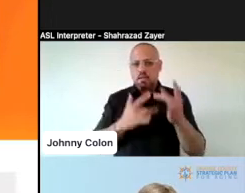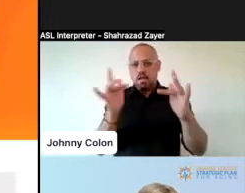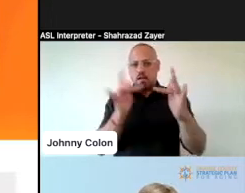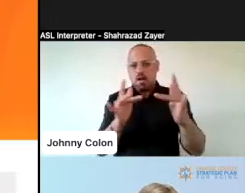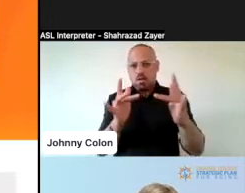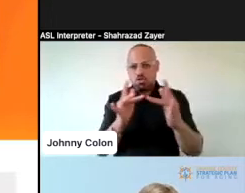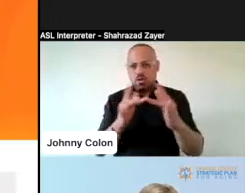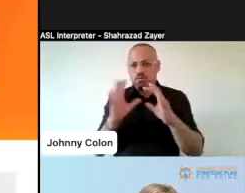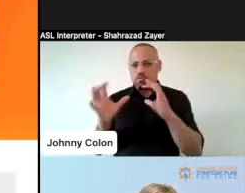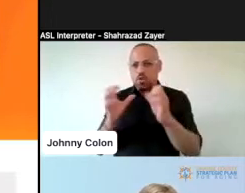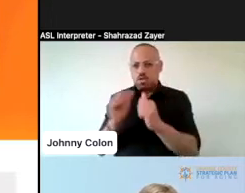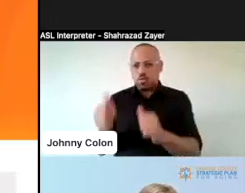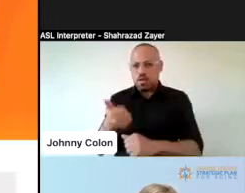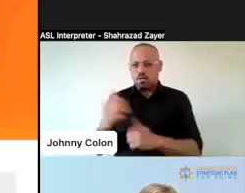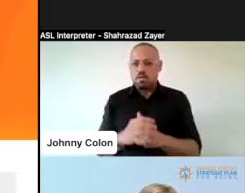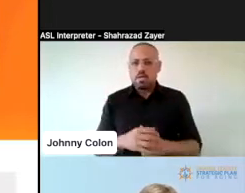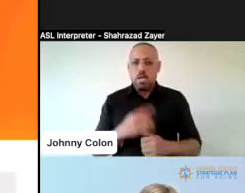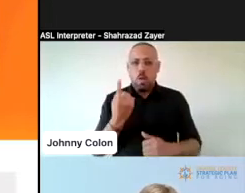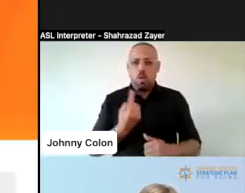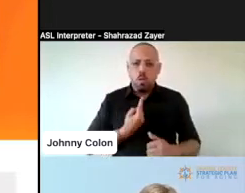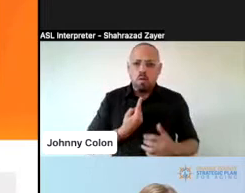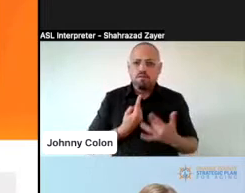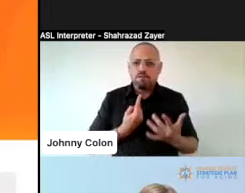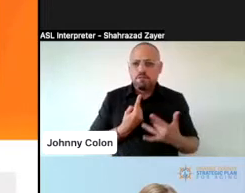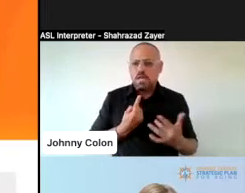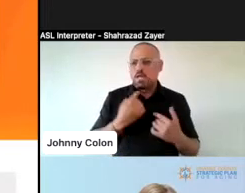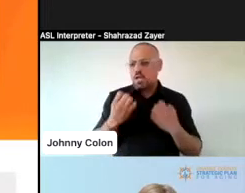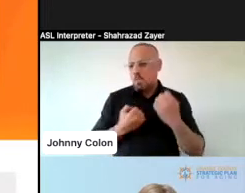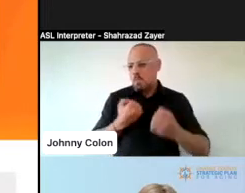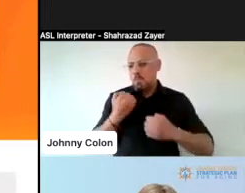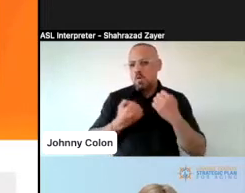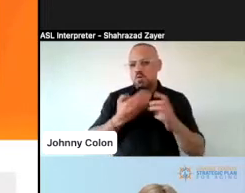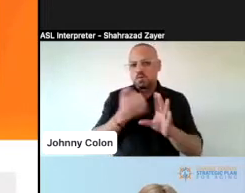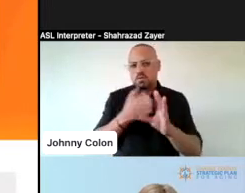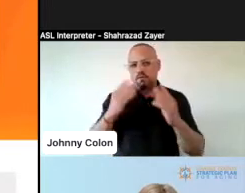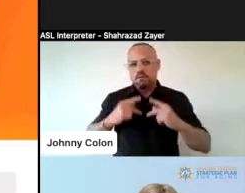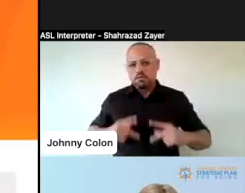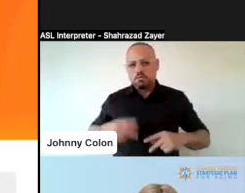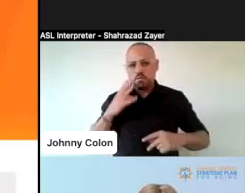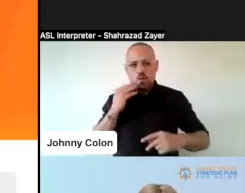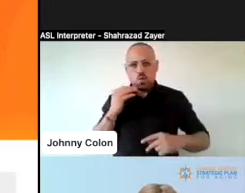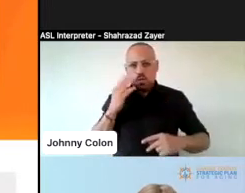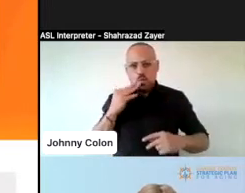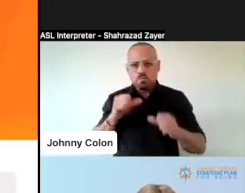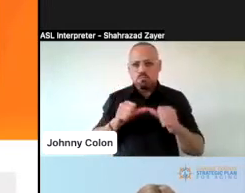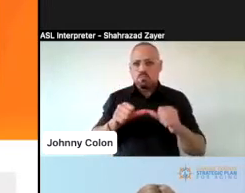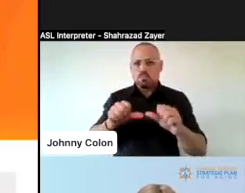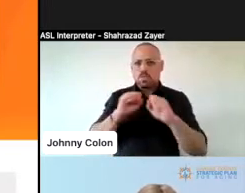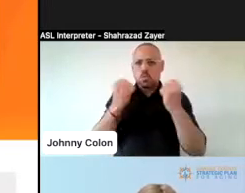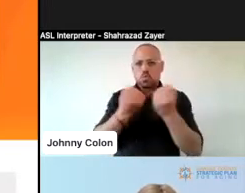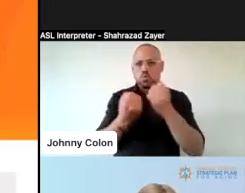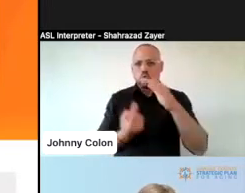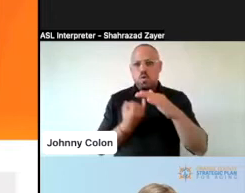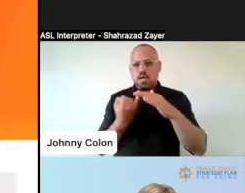with others. Loneliness is the emotional, psychological, and physical experience of persistent social